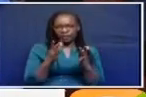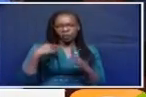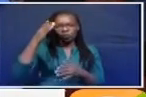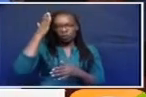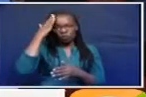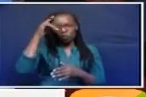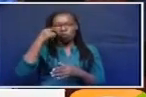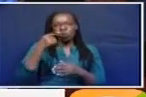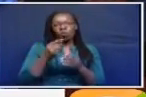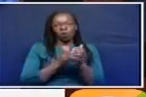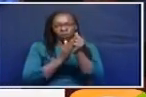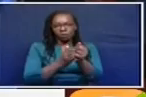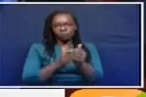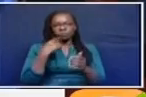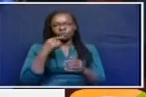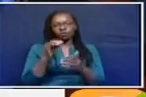be leading and